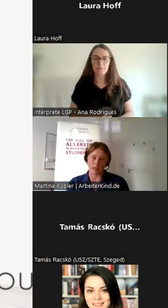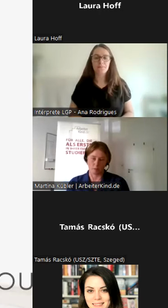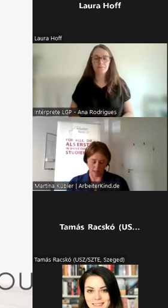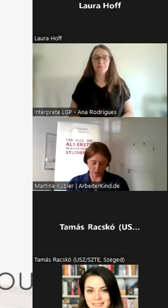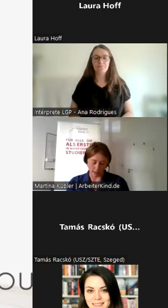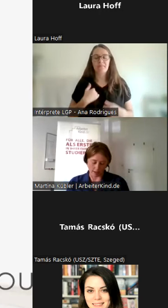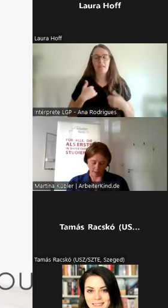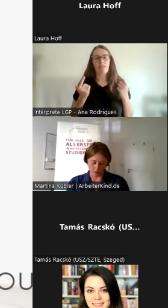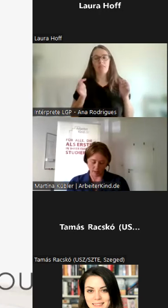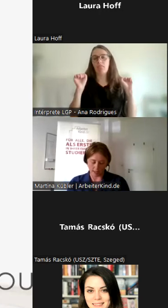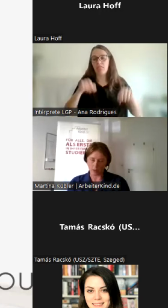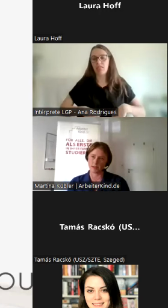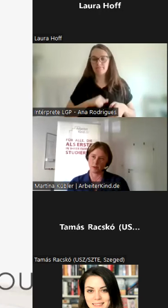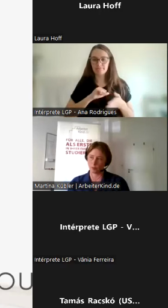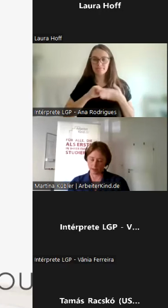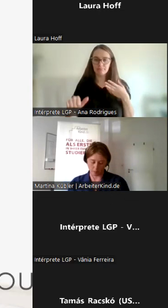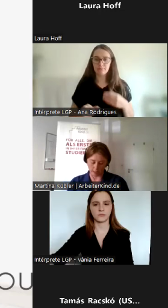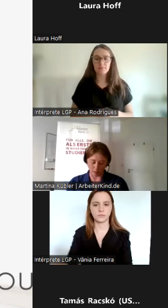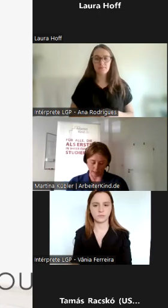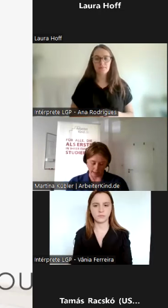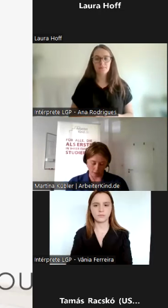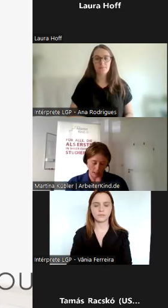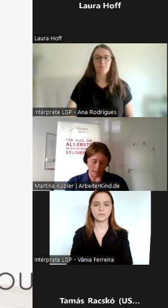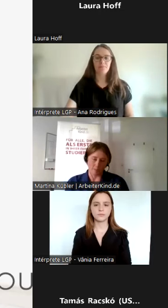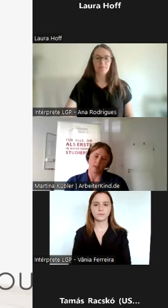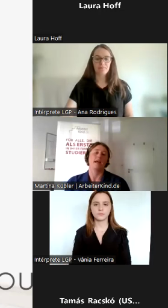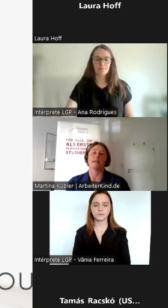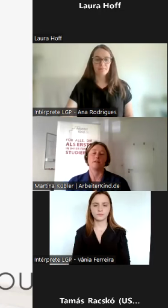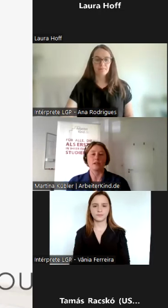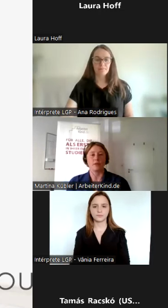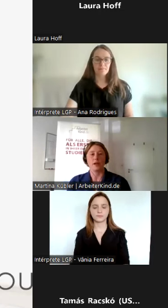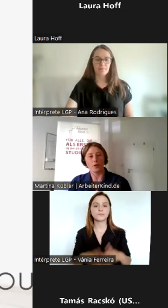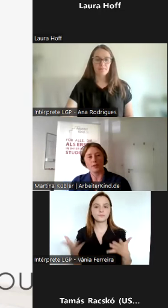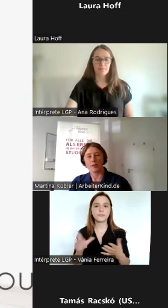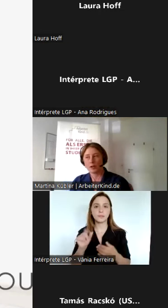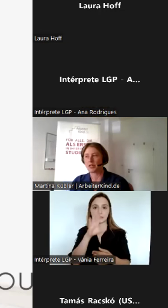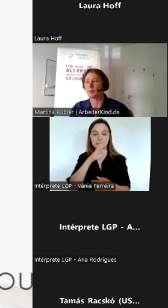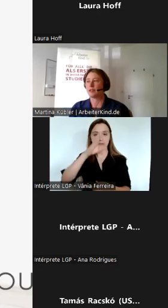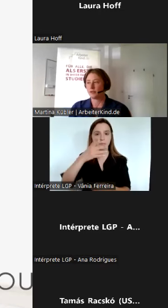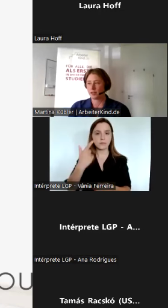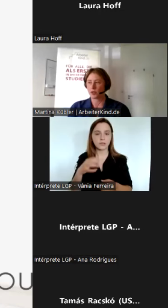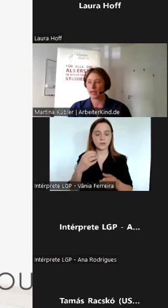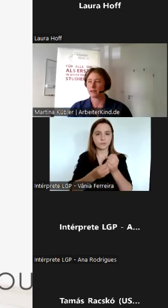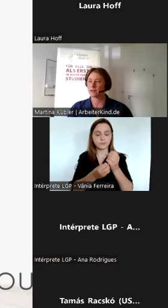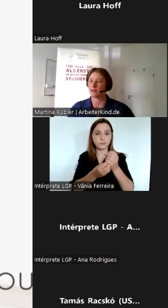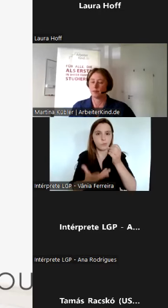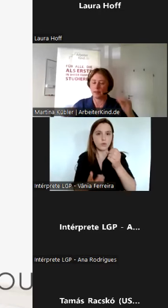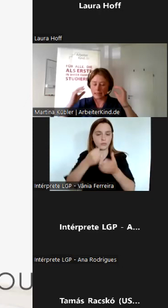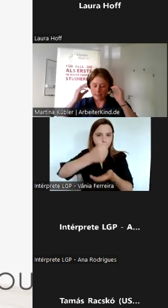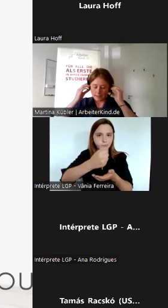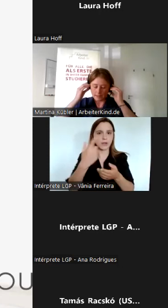me. I will never be able to get a scholarship anyway, so I will not be applying. And even if they know that scholarships and financial